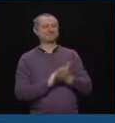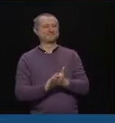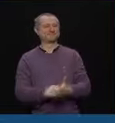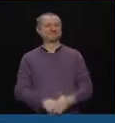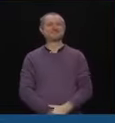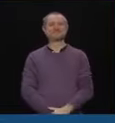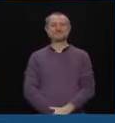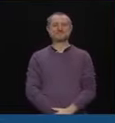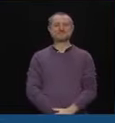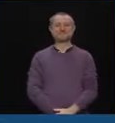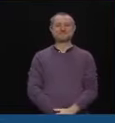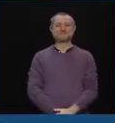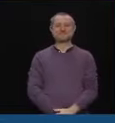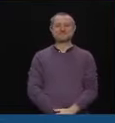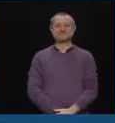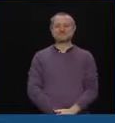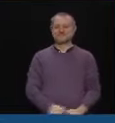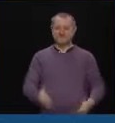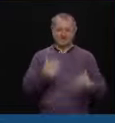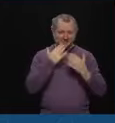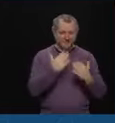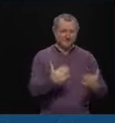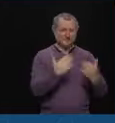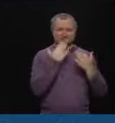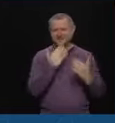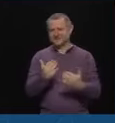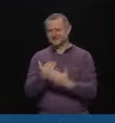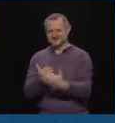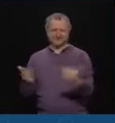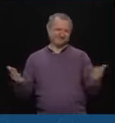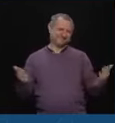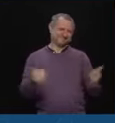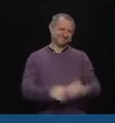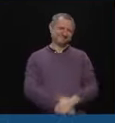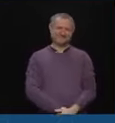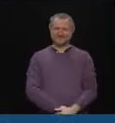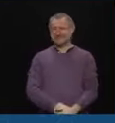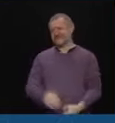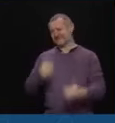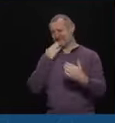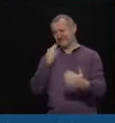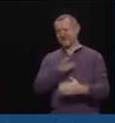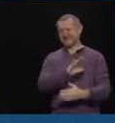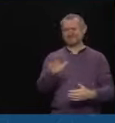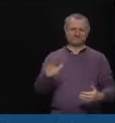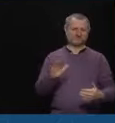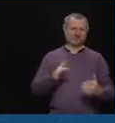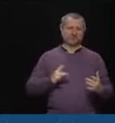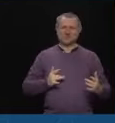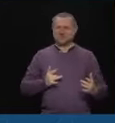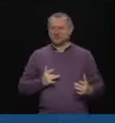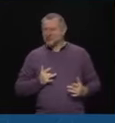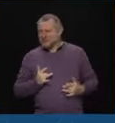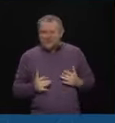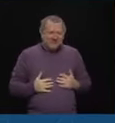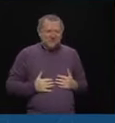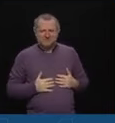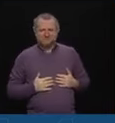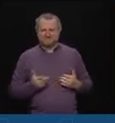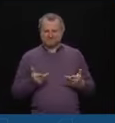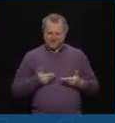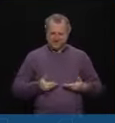Thank you, everyone. Thank you for the enthusiastic welcome, Mayor Harvey. And